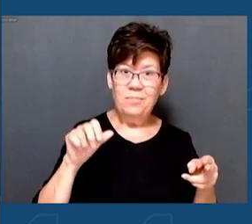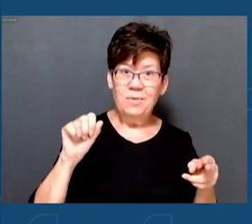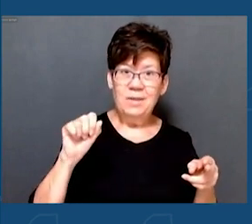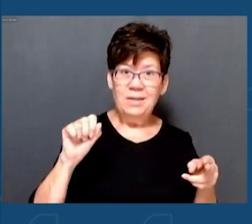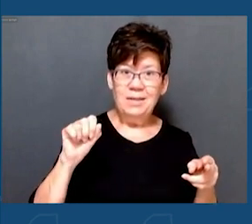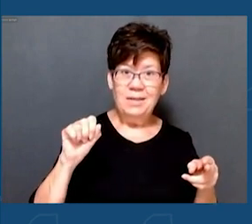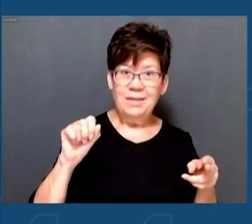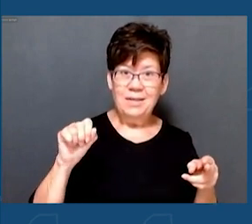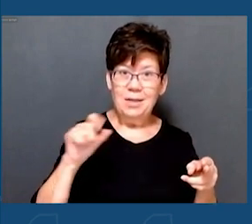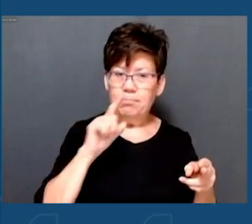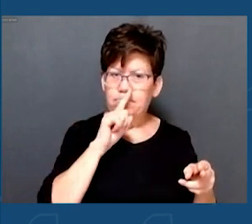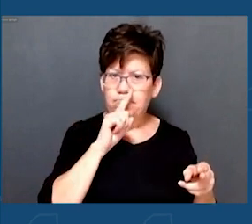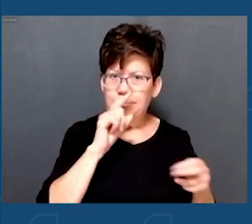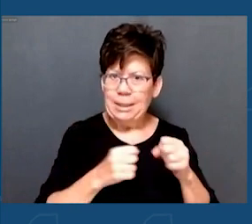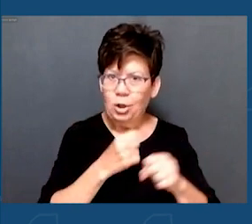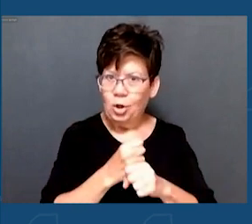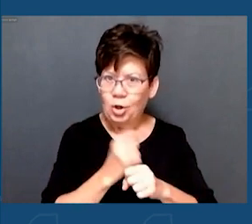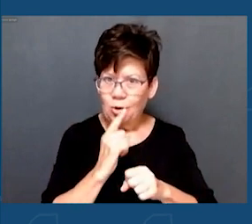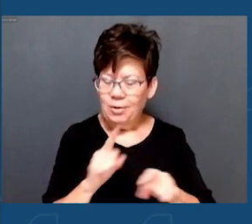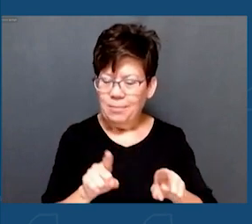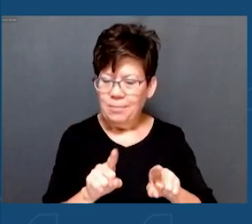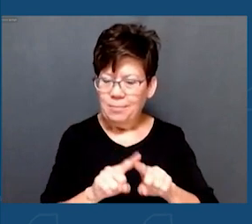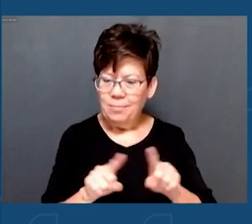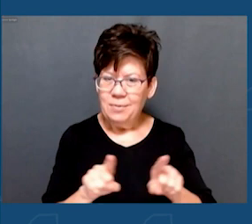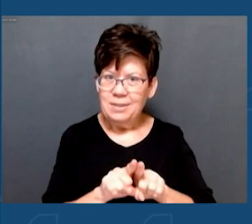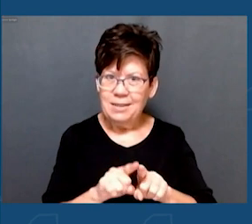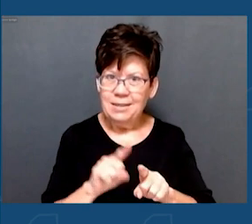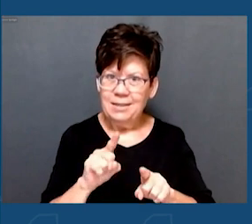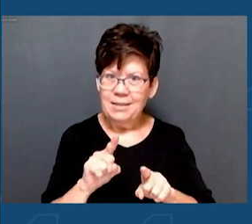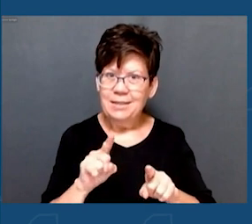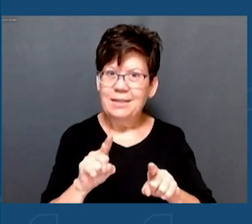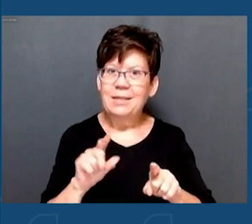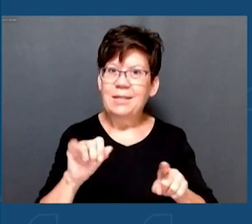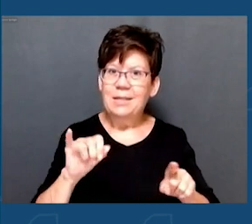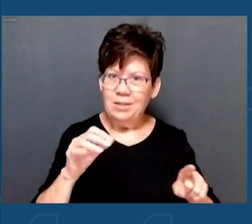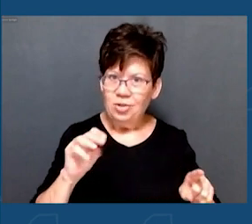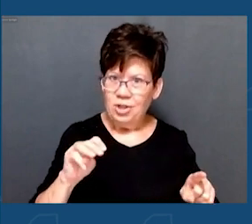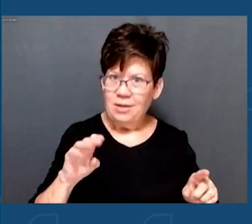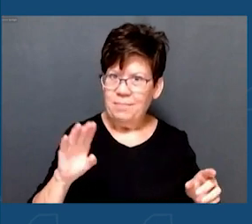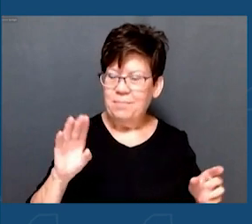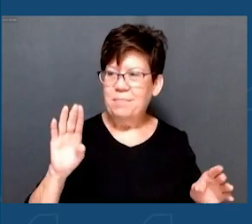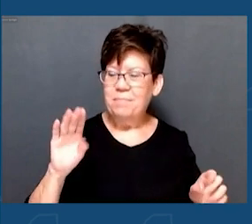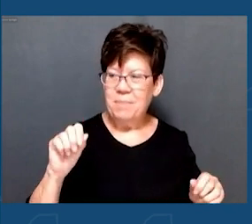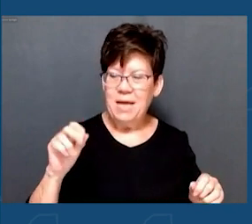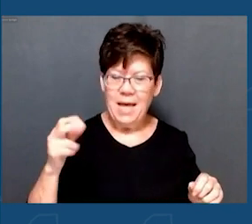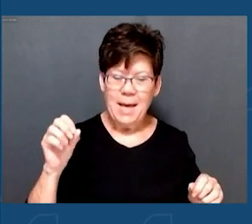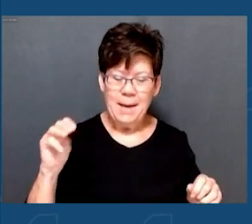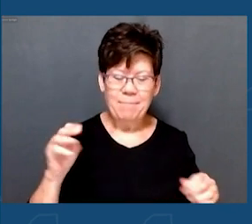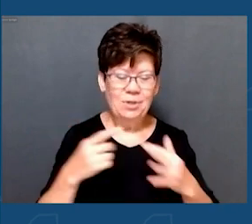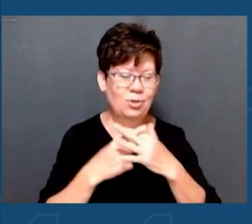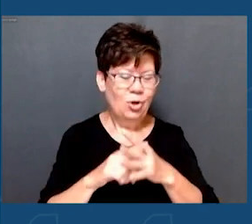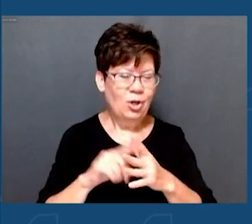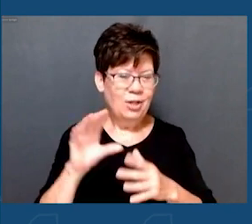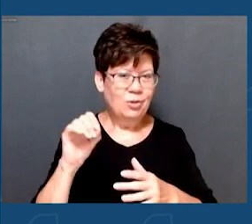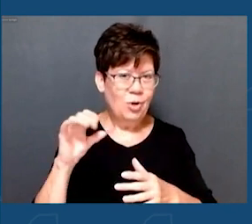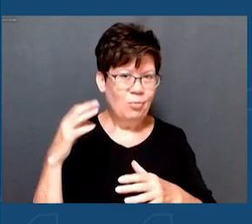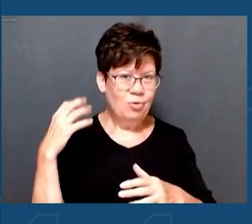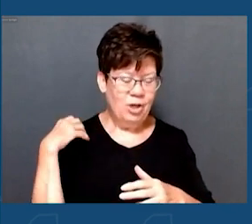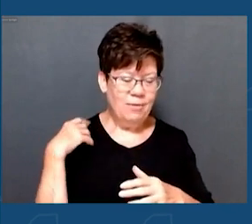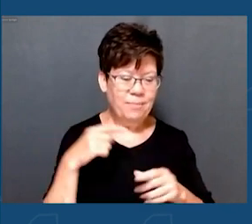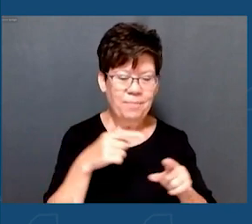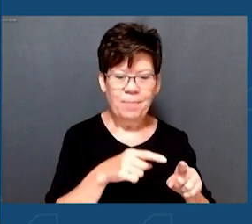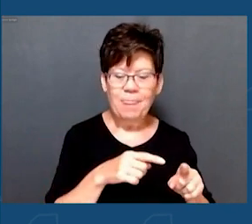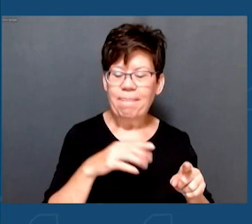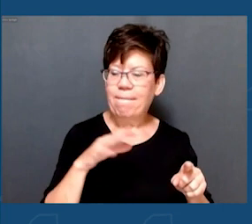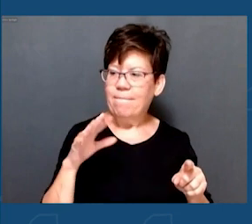fact check, it's also the same year that Jim Boeheim started as coach here, so we go back a little bit. But I worked